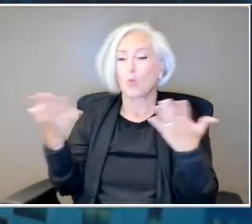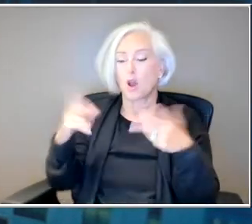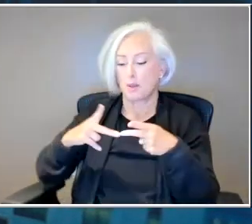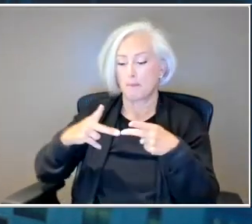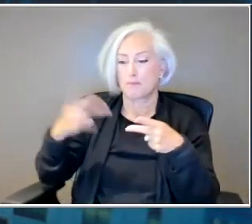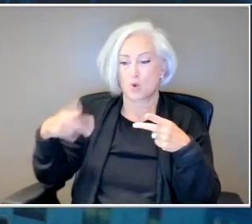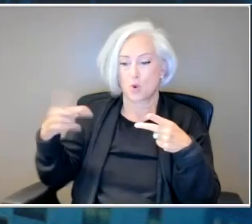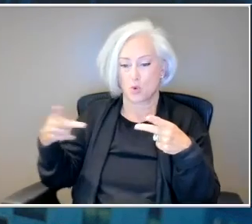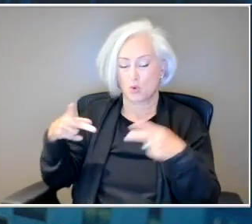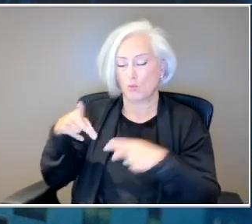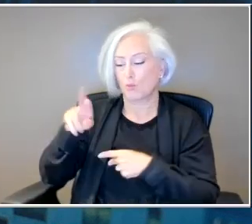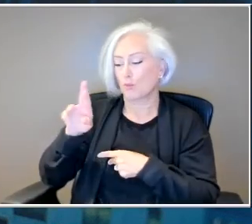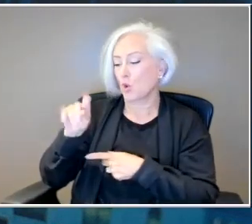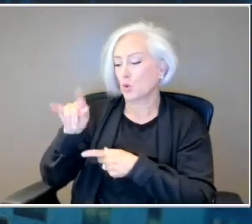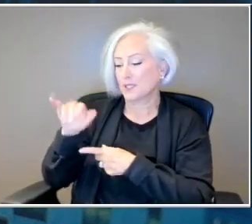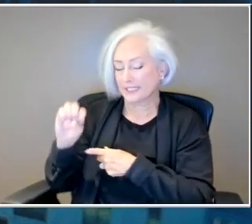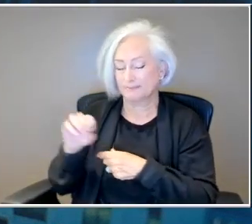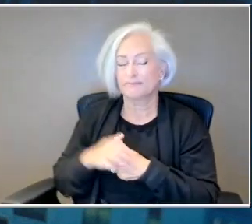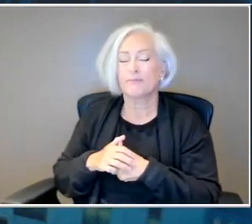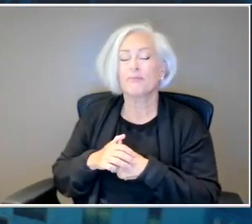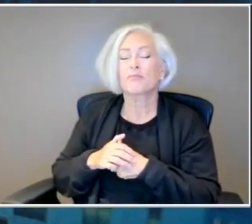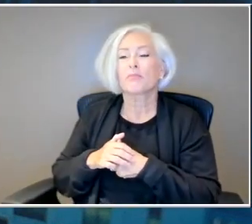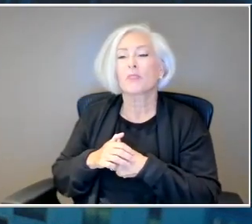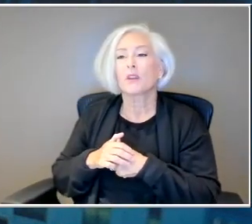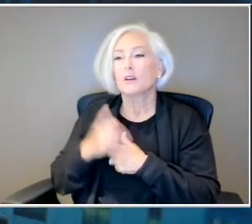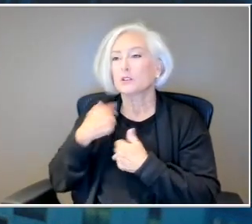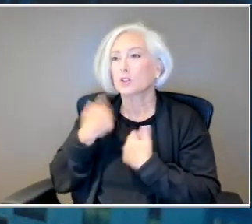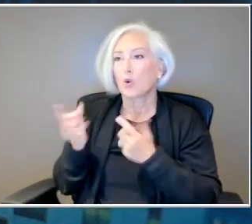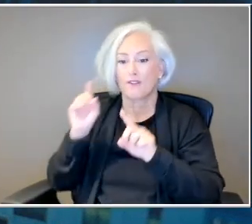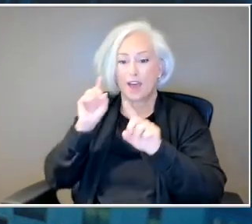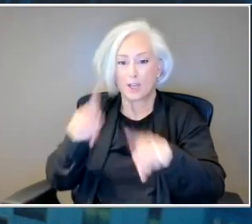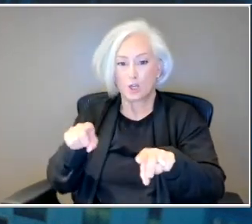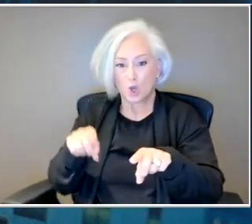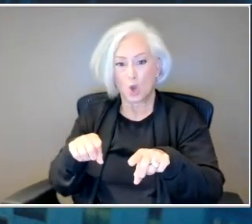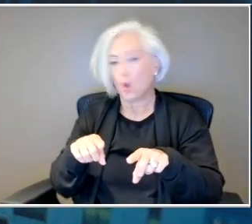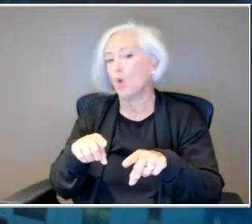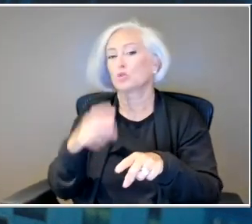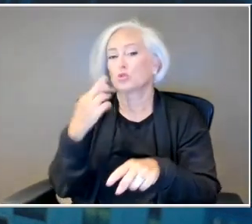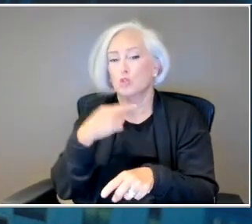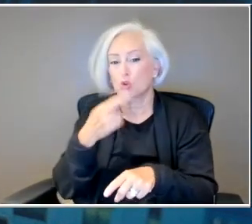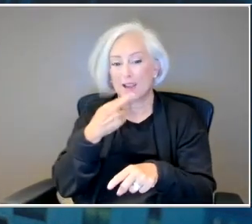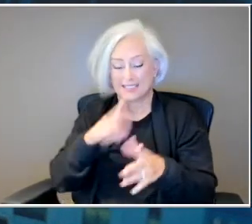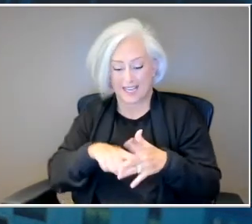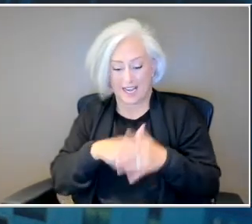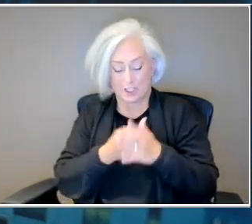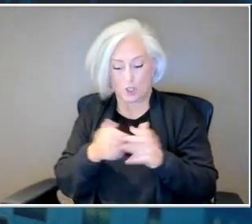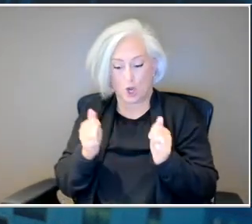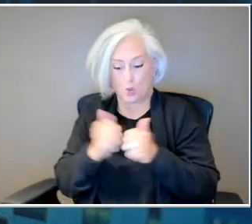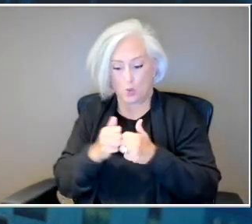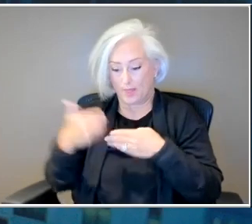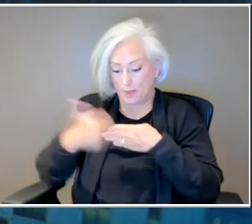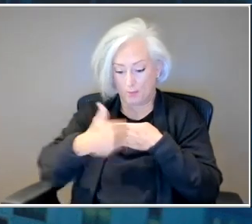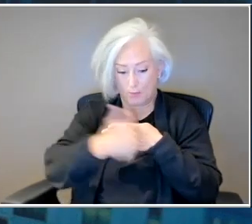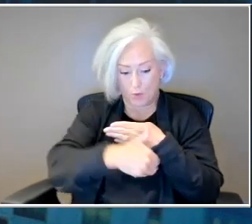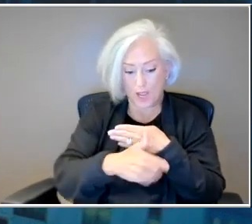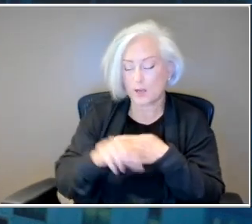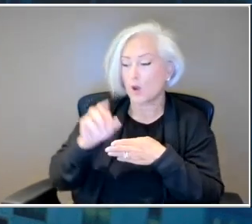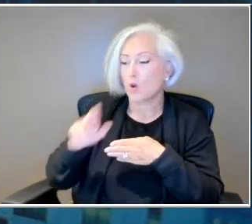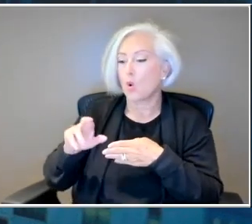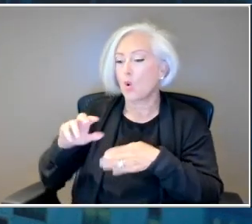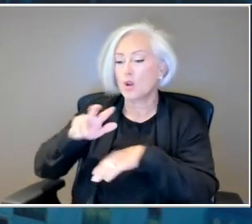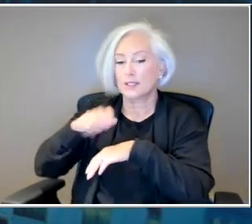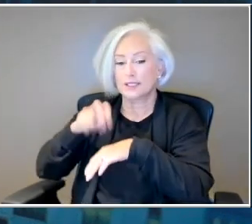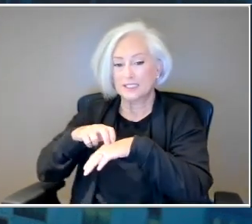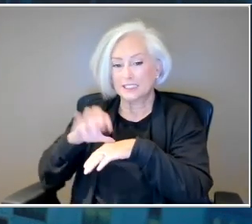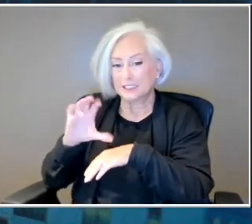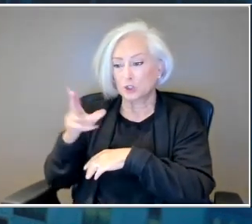going to a restaurant and I'm starting with the bread basket or the chips, I might not make it to the entree. Or if I'm at home, I have